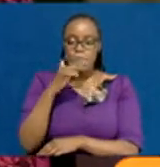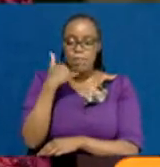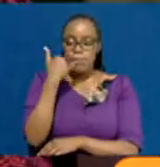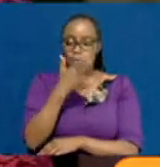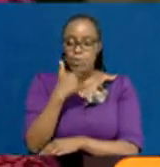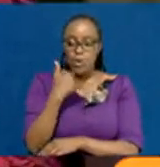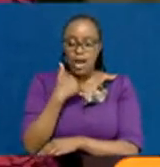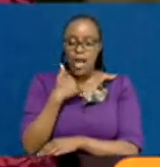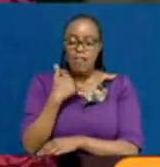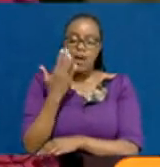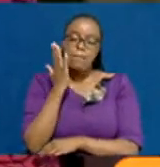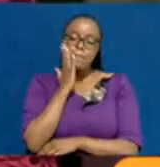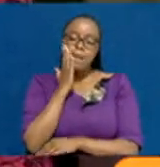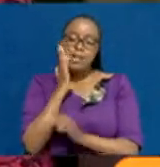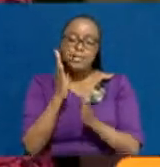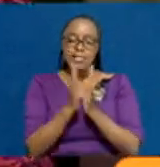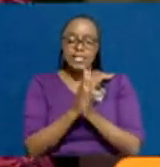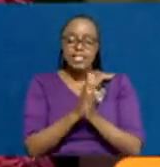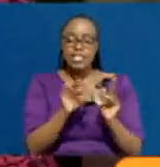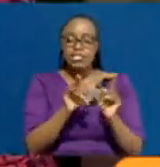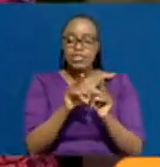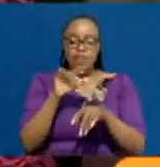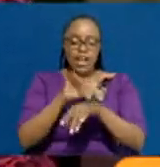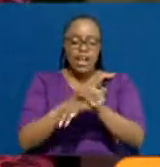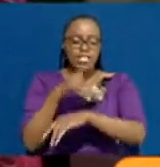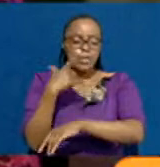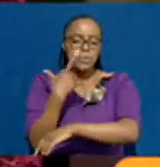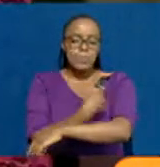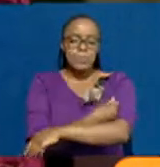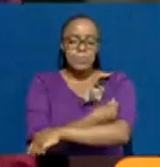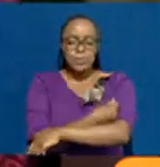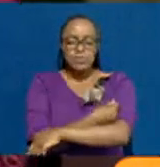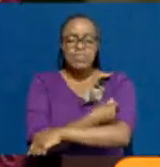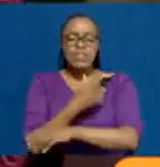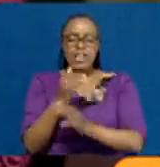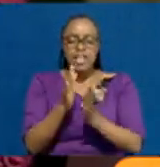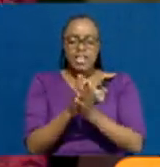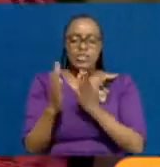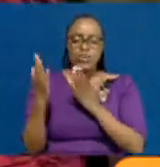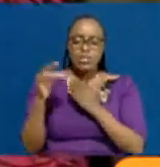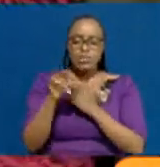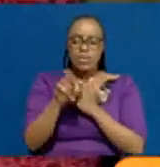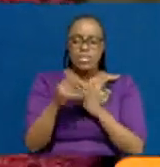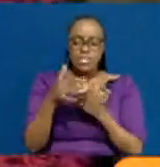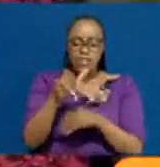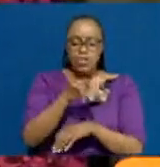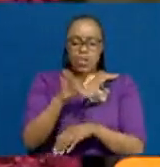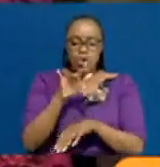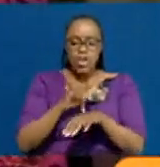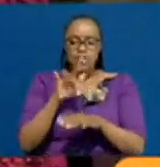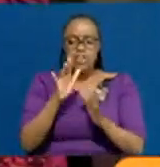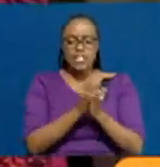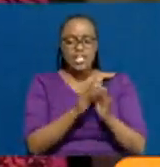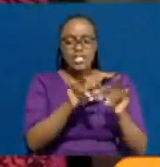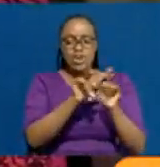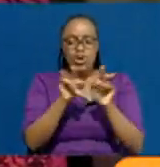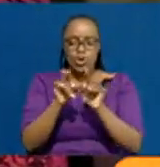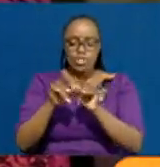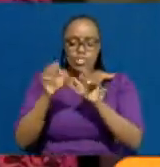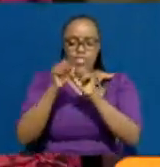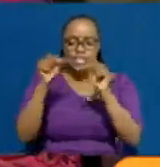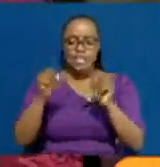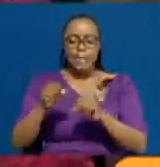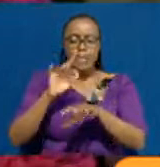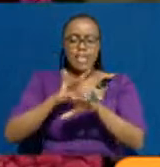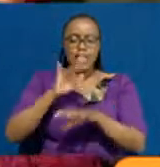been mothers and have taken or you've been vaccinated, you expect those local effects as well as even systemic